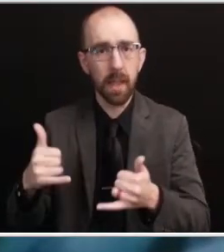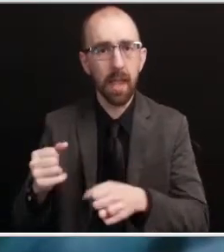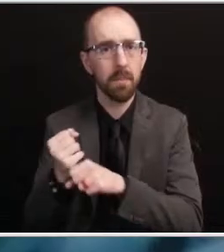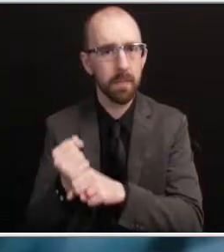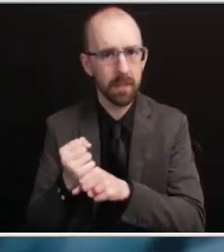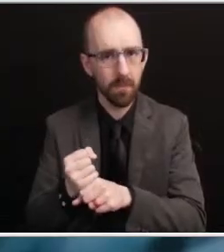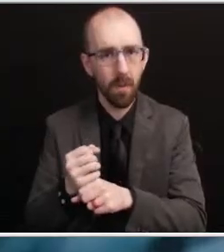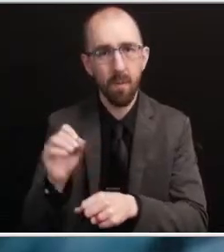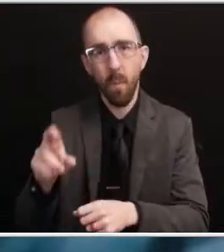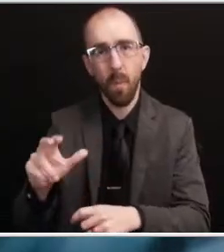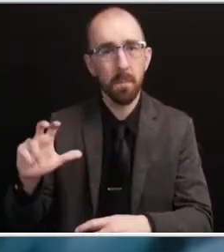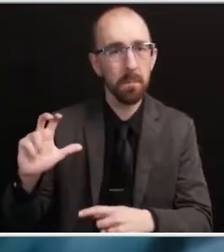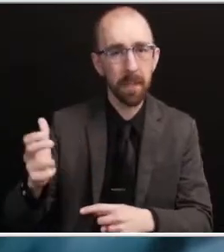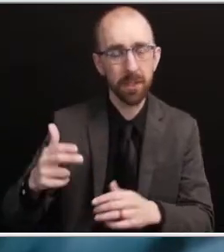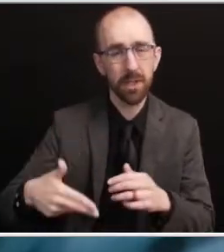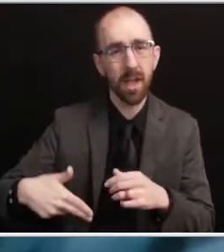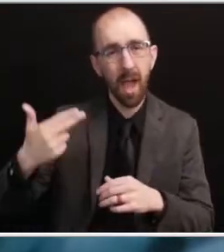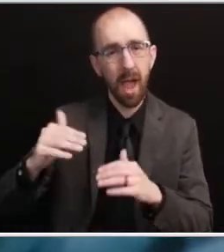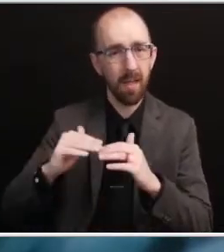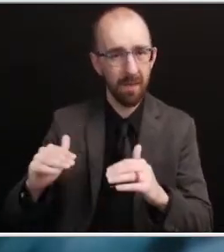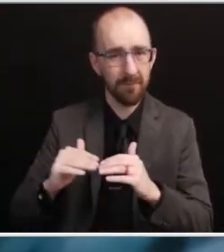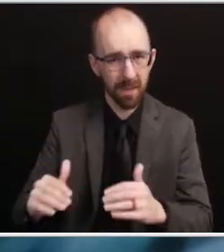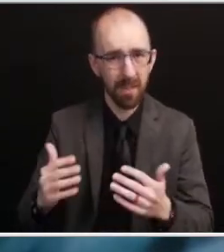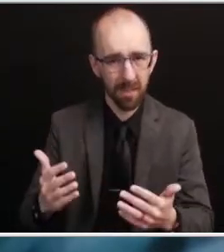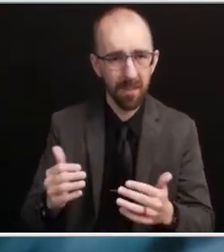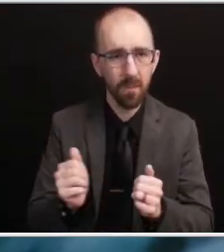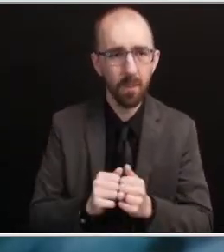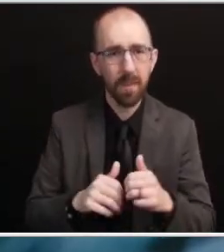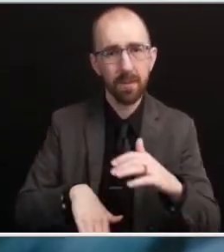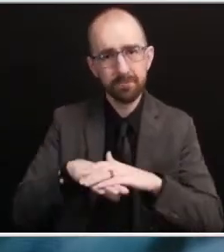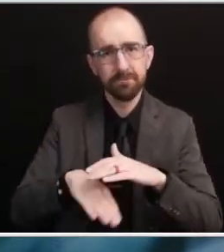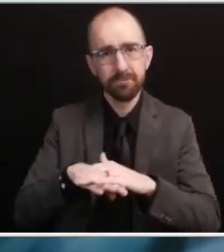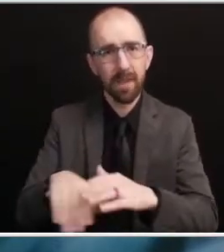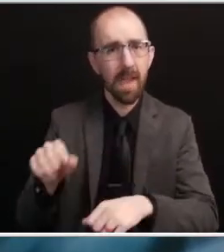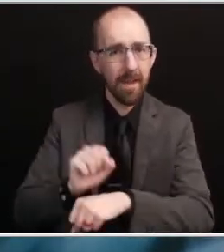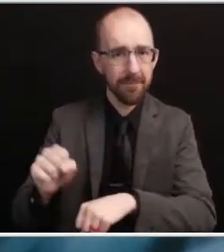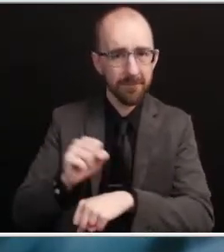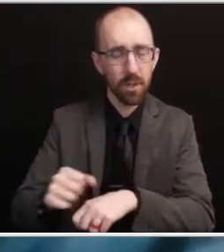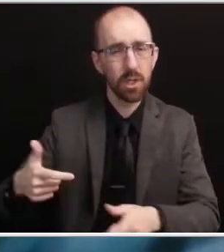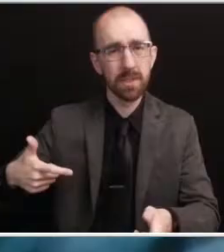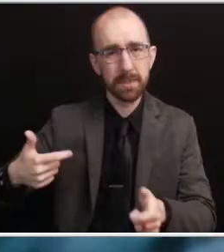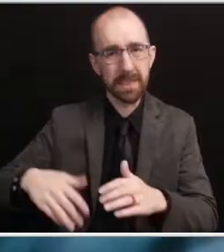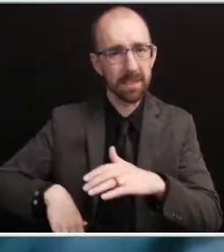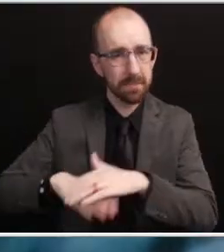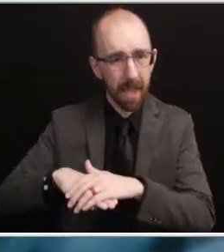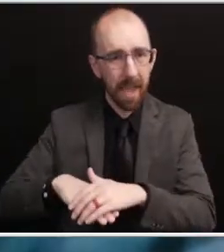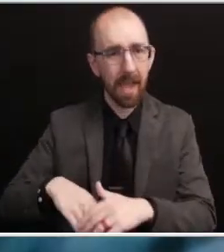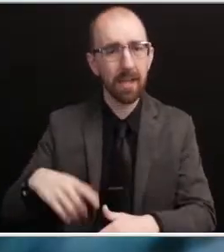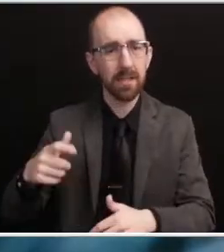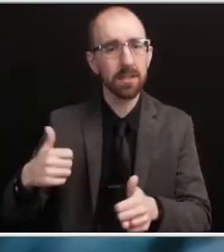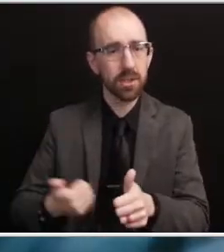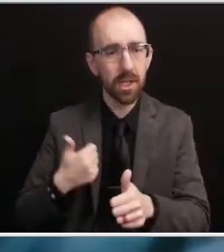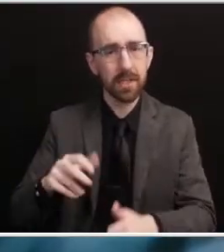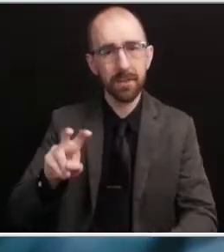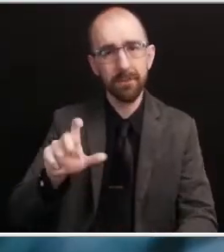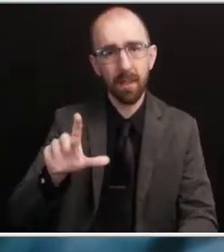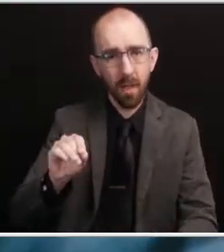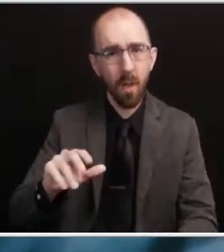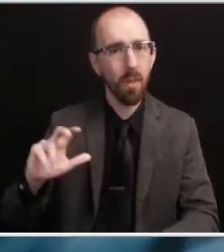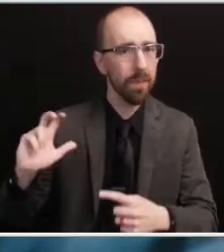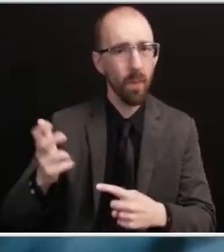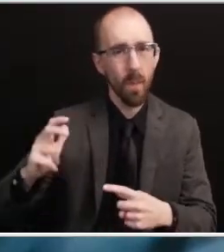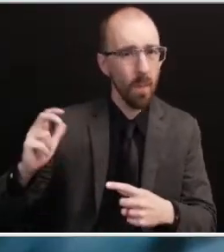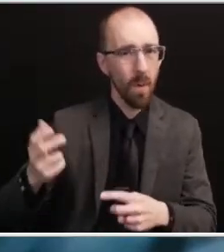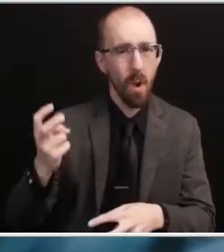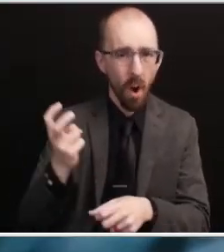alone pitch at a very high level with maximum effort, with max speed, and we're chasing velo, and we're trying to throw as hard as we can and be